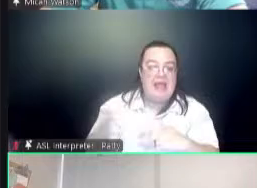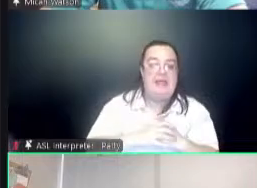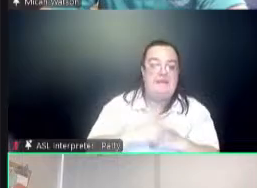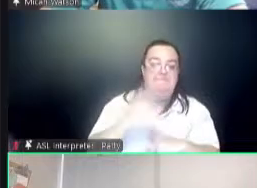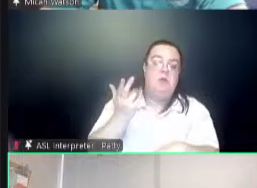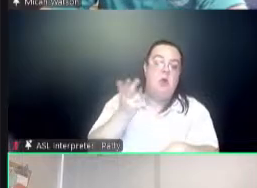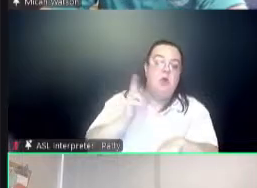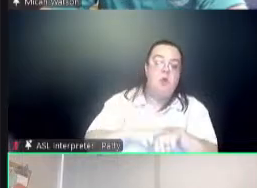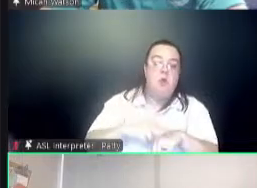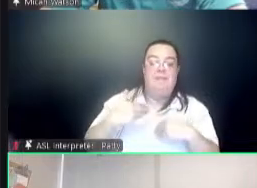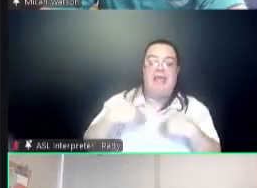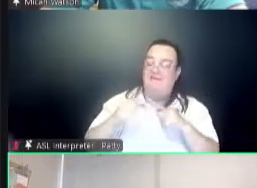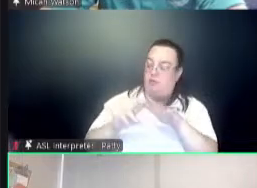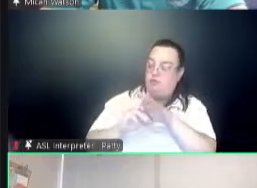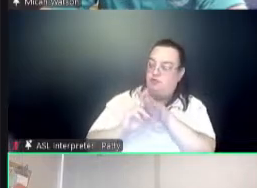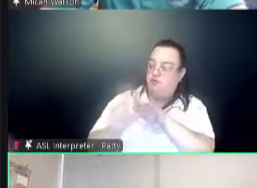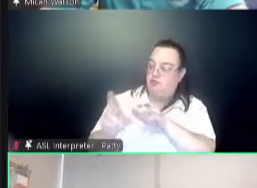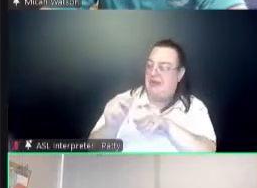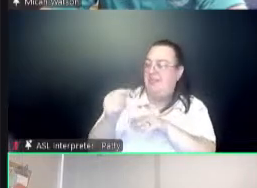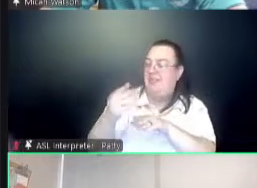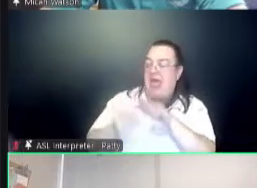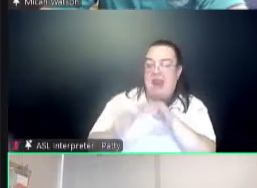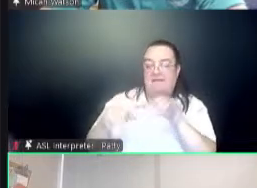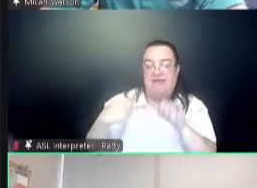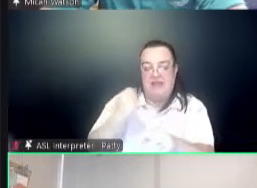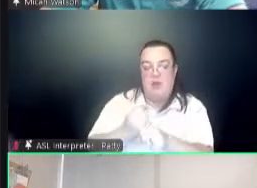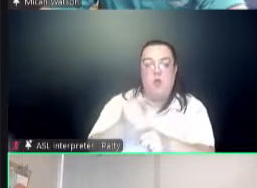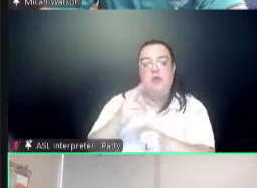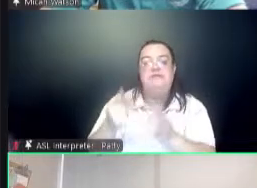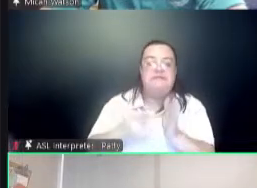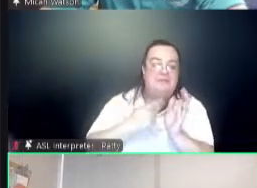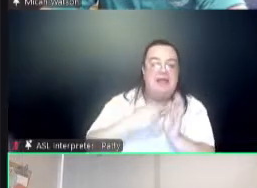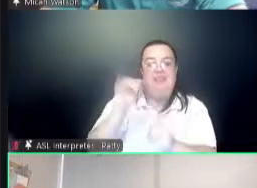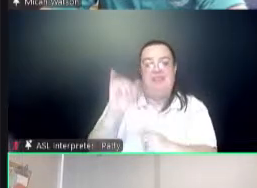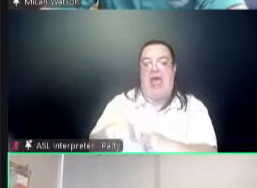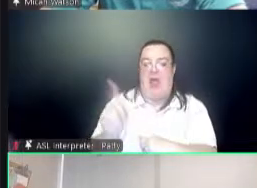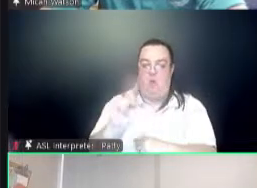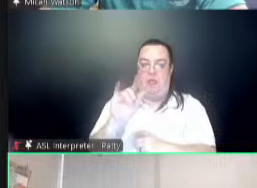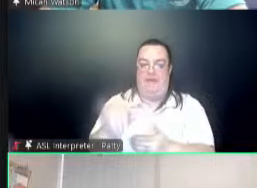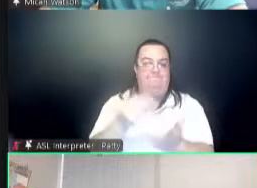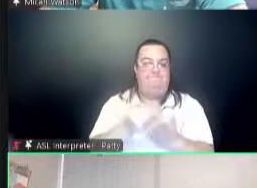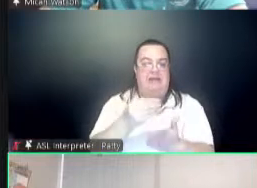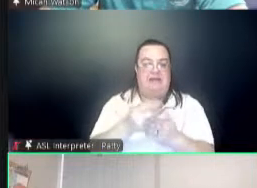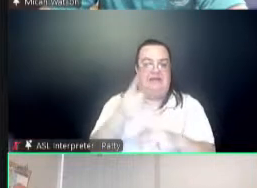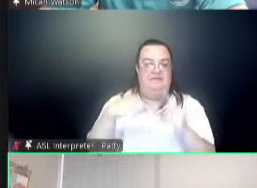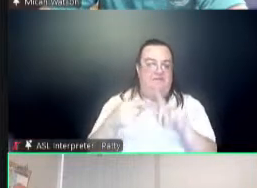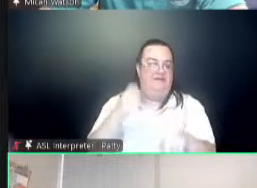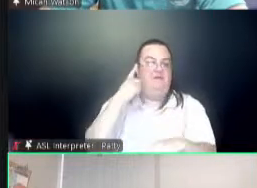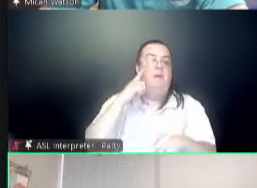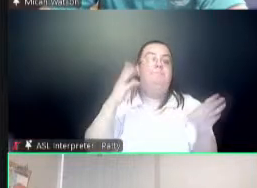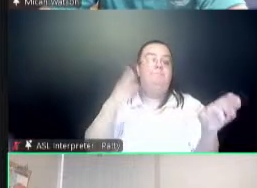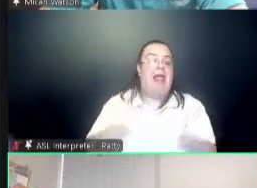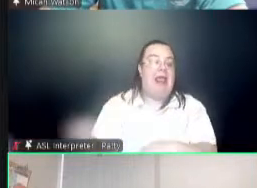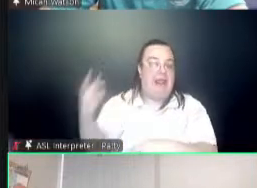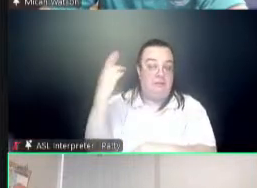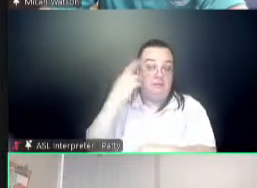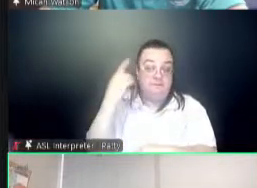at the end of the year, or sometimes this is kind of where we pull that money from for planning purposes.